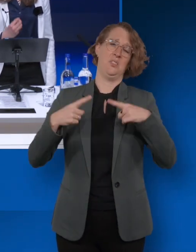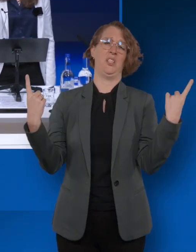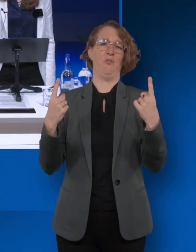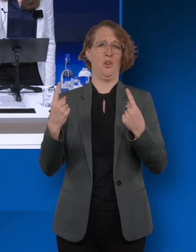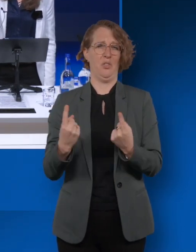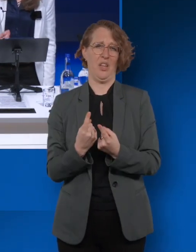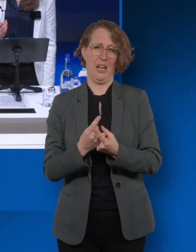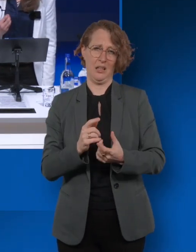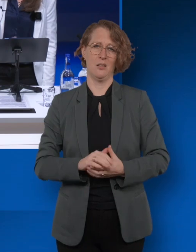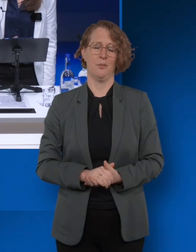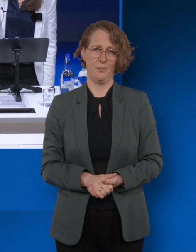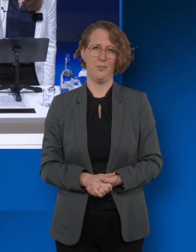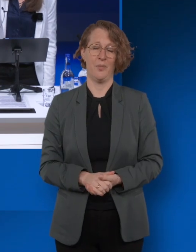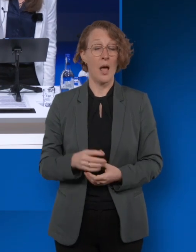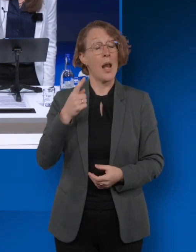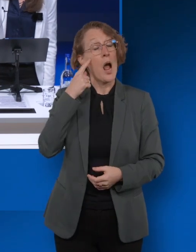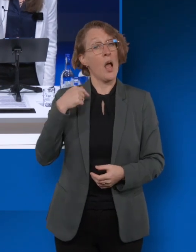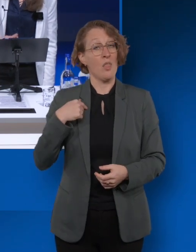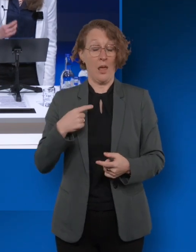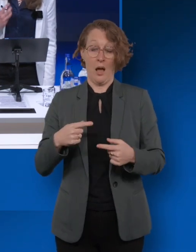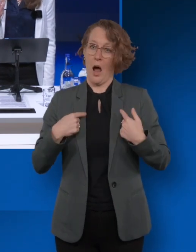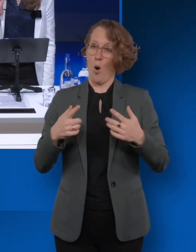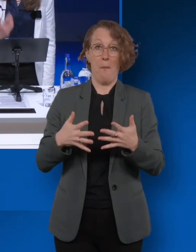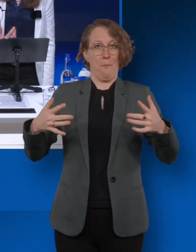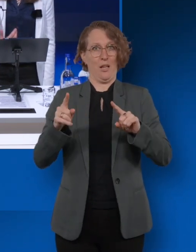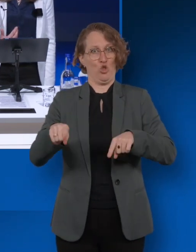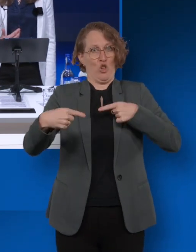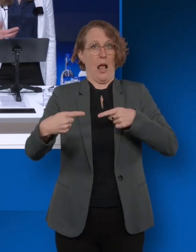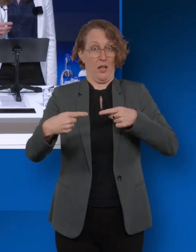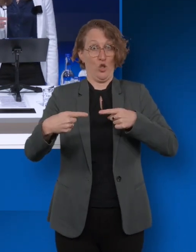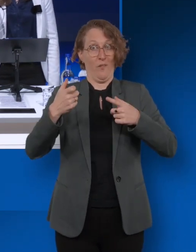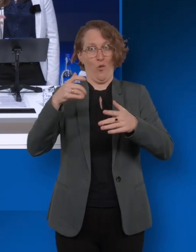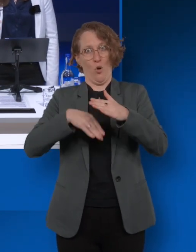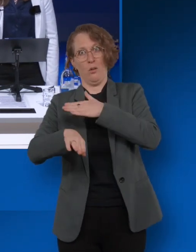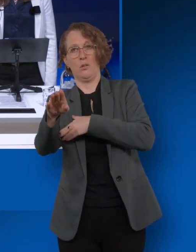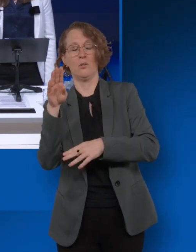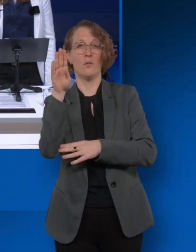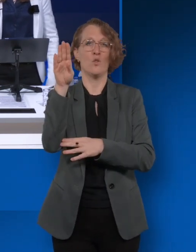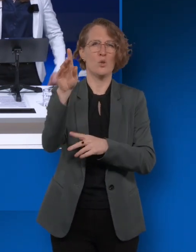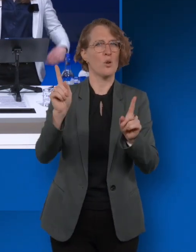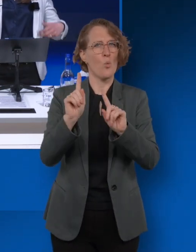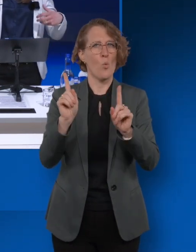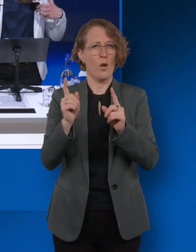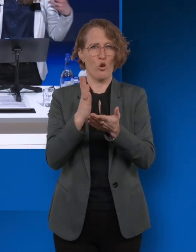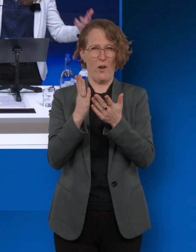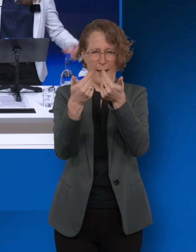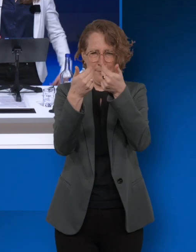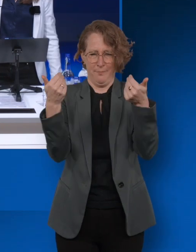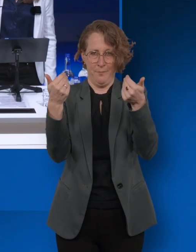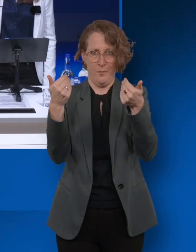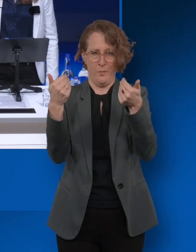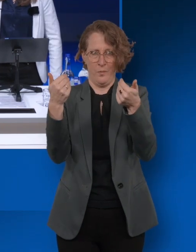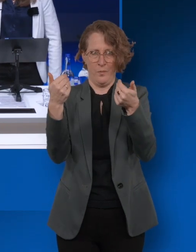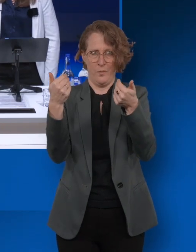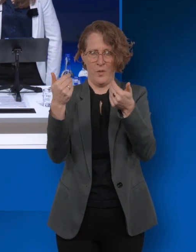very different things. And I think one of our biggest challenges going forwards will be discerning